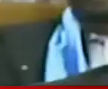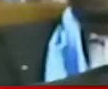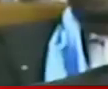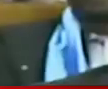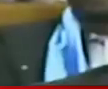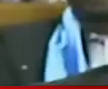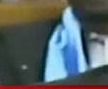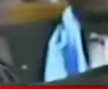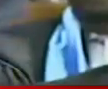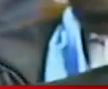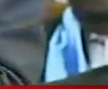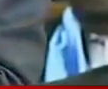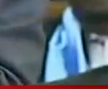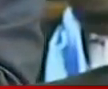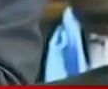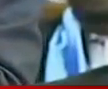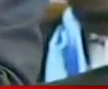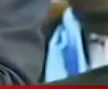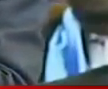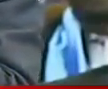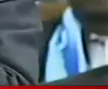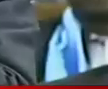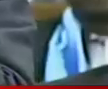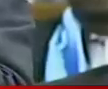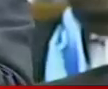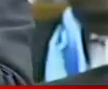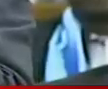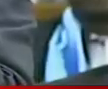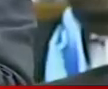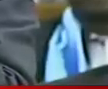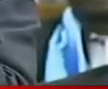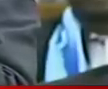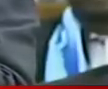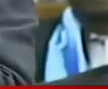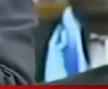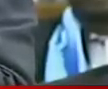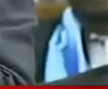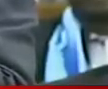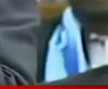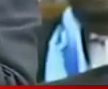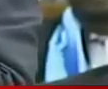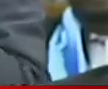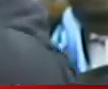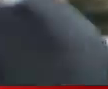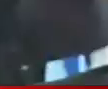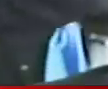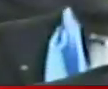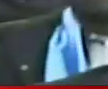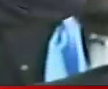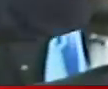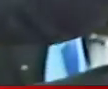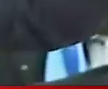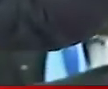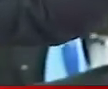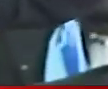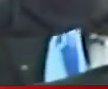as a fantastic president when he accepts to hand over power peacefully, having agreed